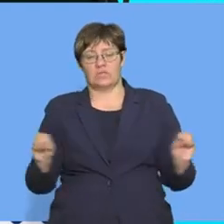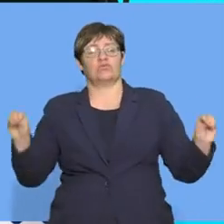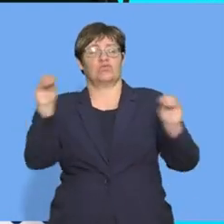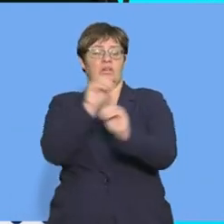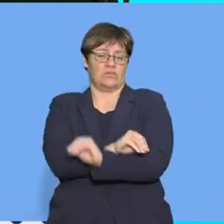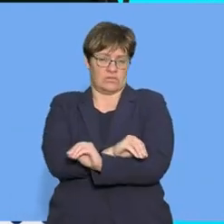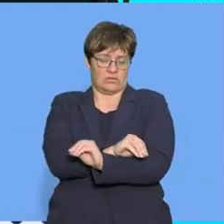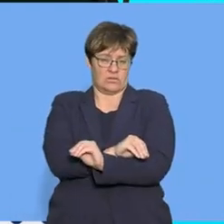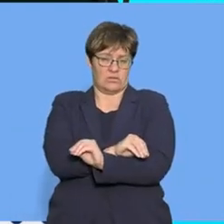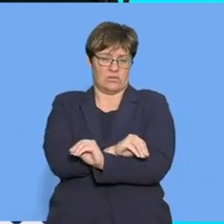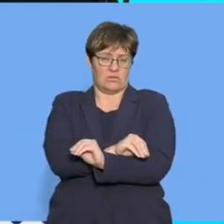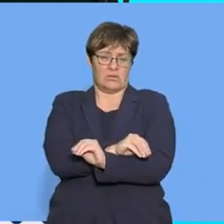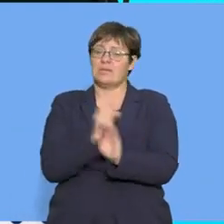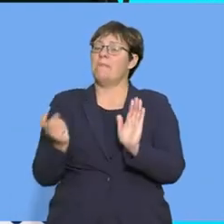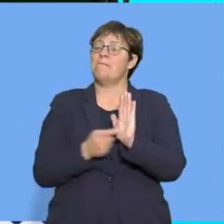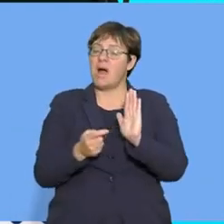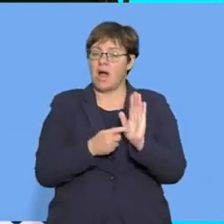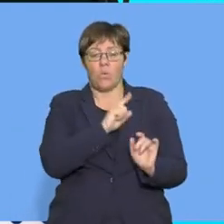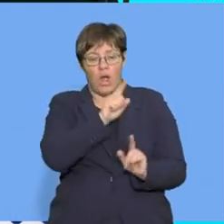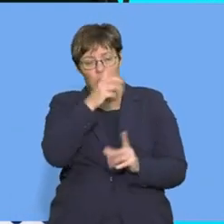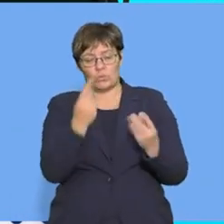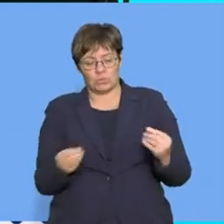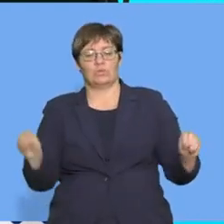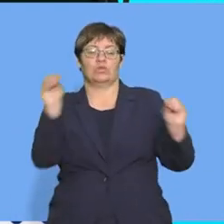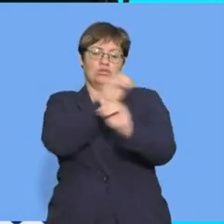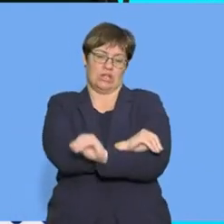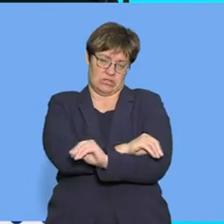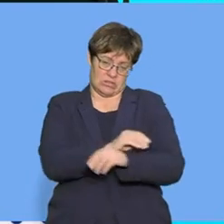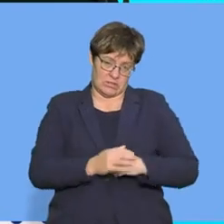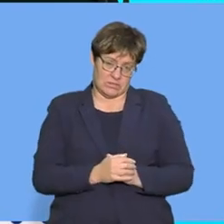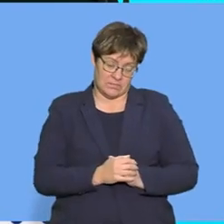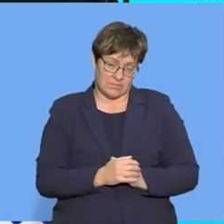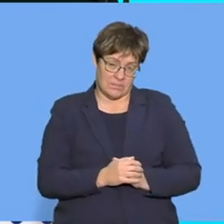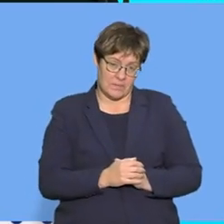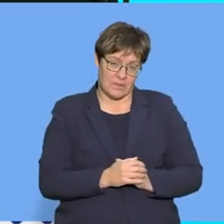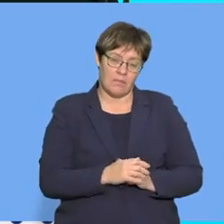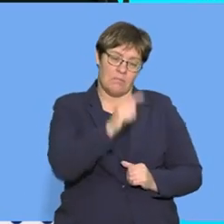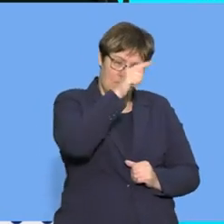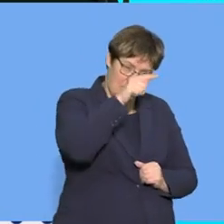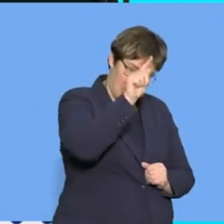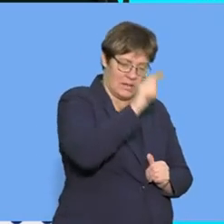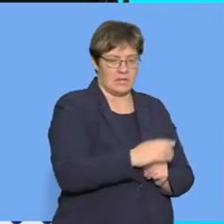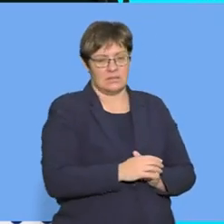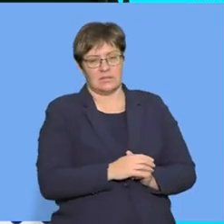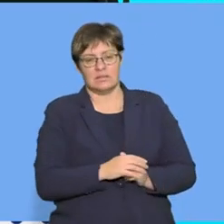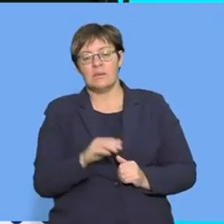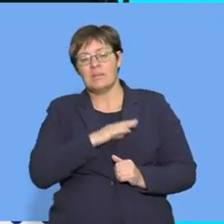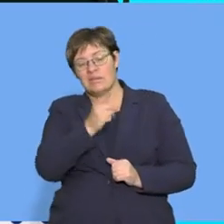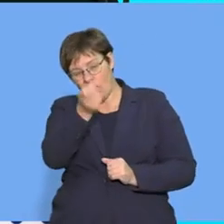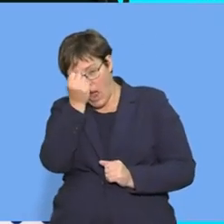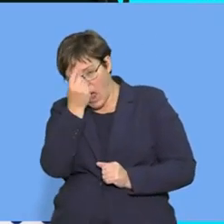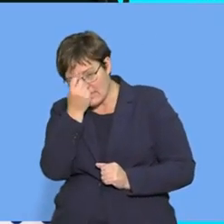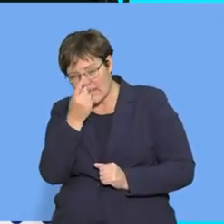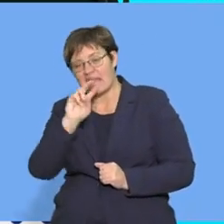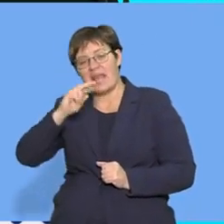the way, there is a mark for you to do that. Firstly, interchange them. I mark that because that means you understand what